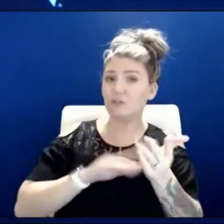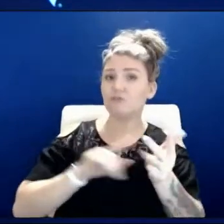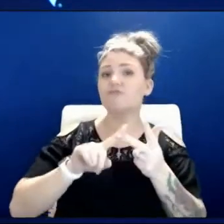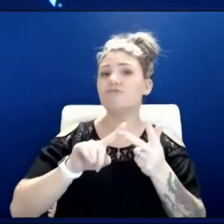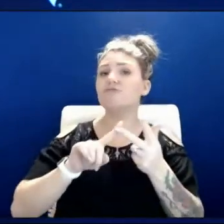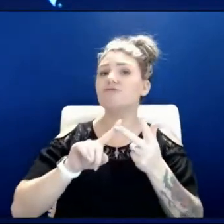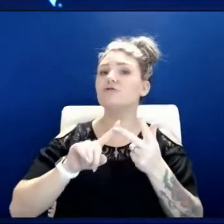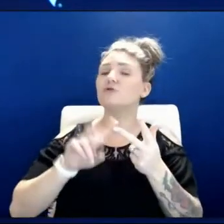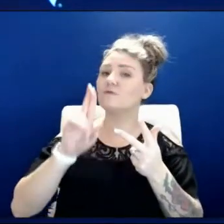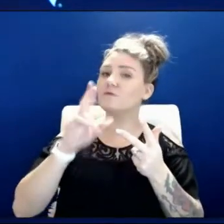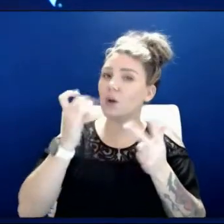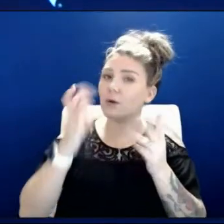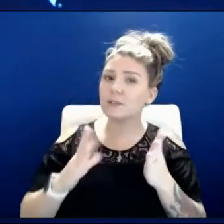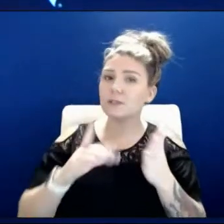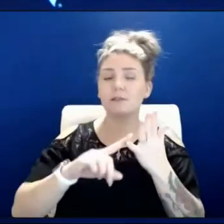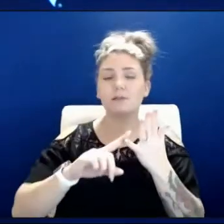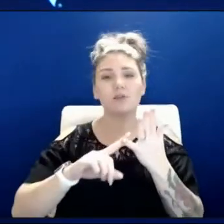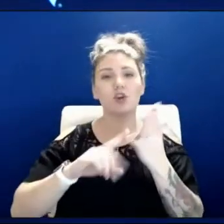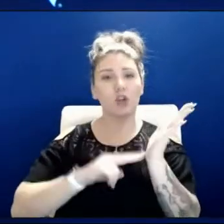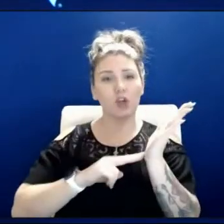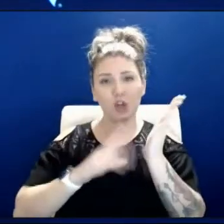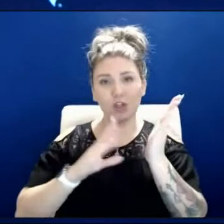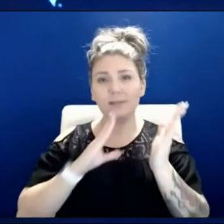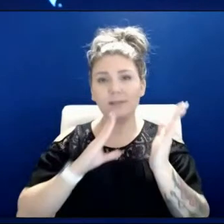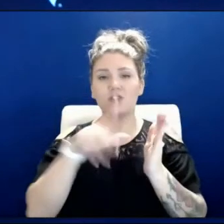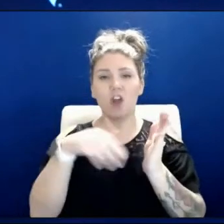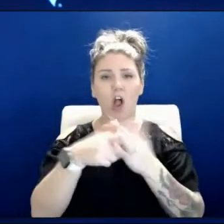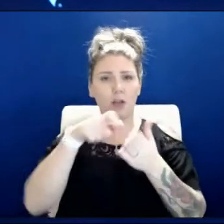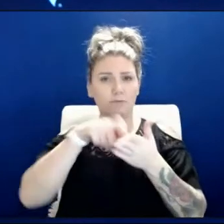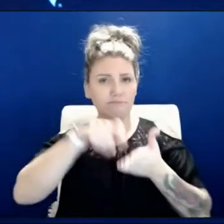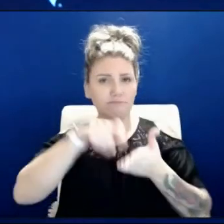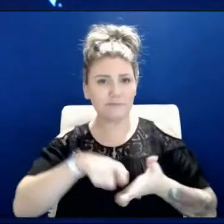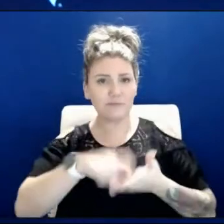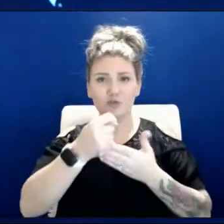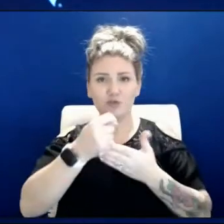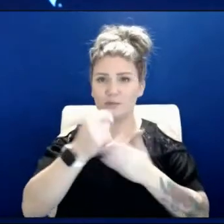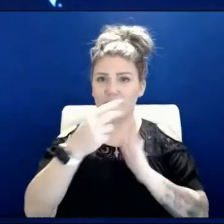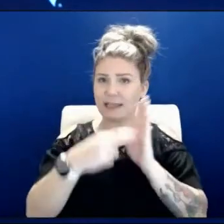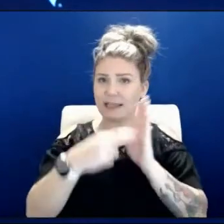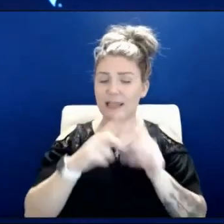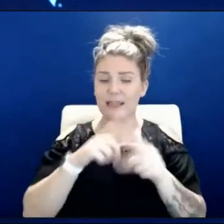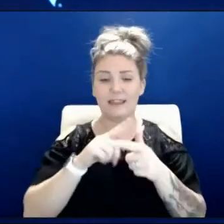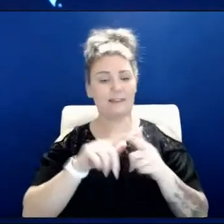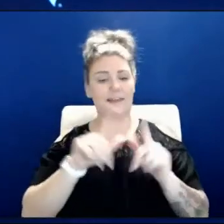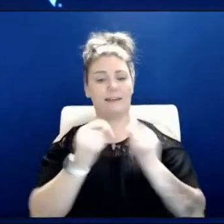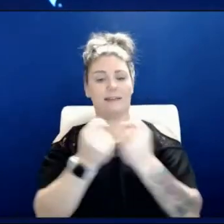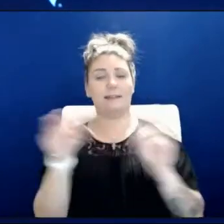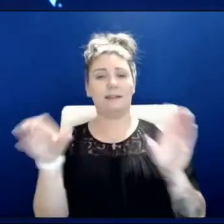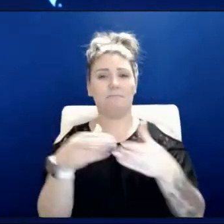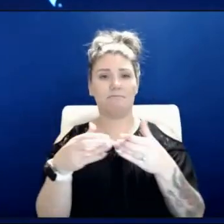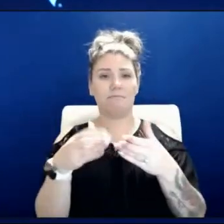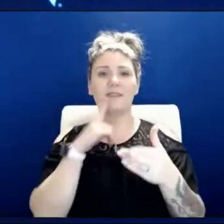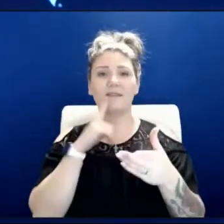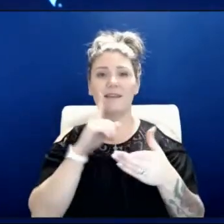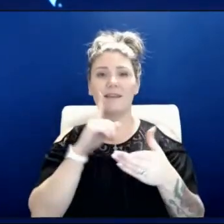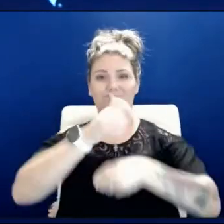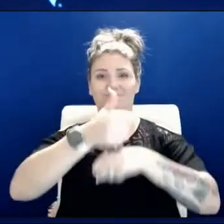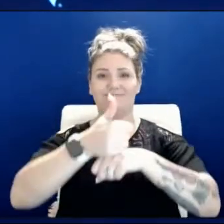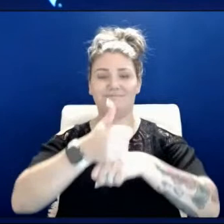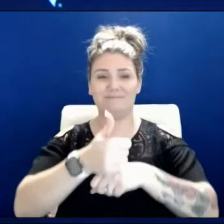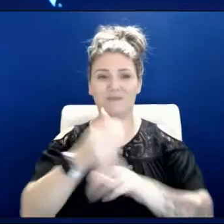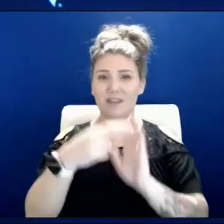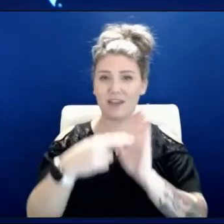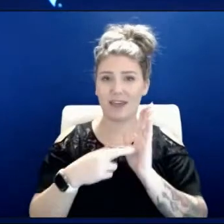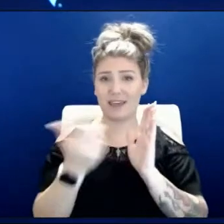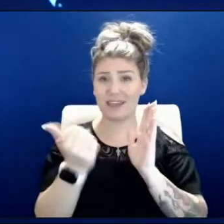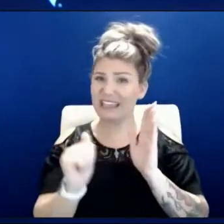They write the treatment guidelines together, and then the team can affect those guidelines. If you have any question, the first thing your pharmacist is